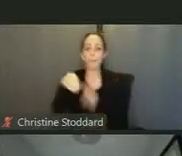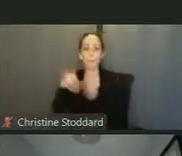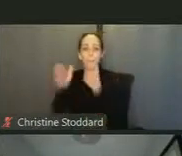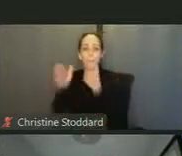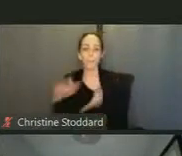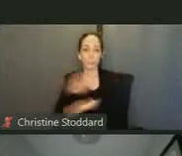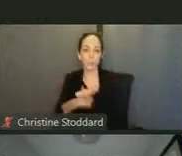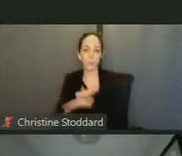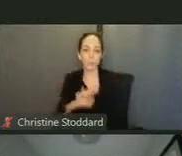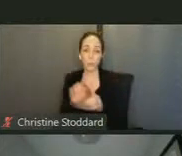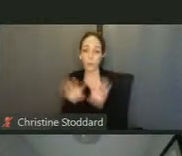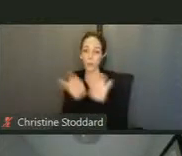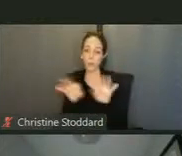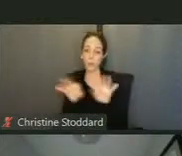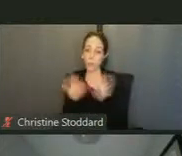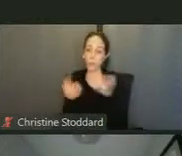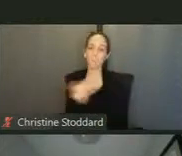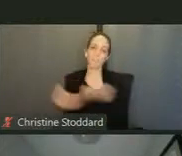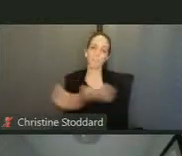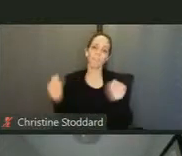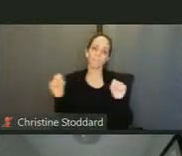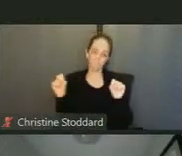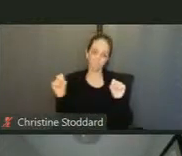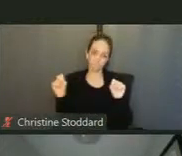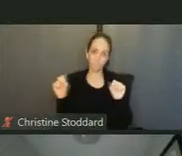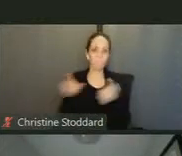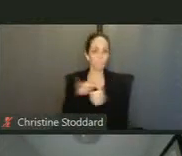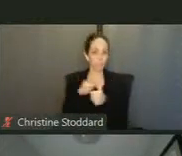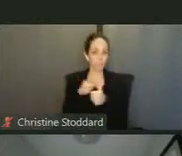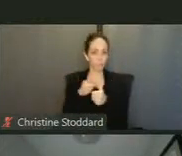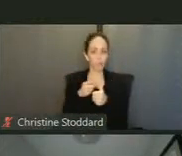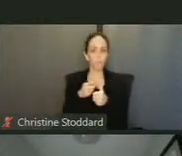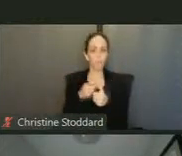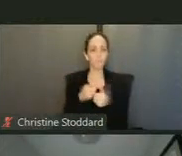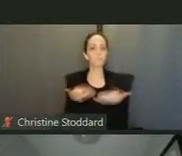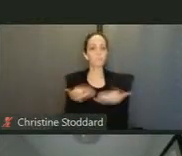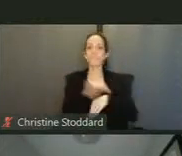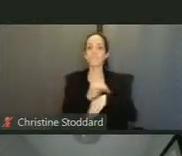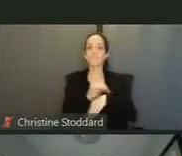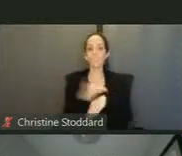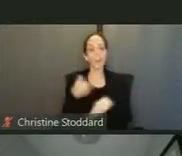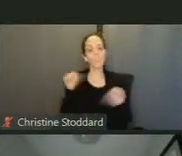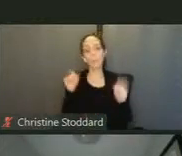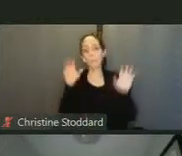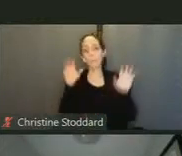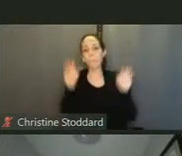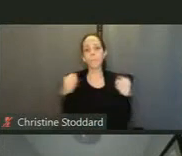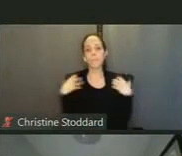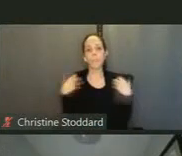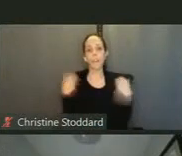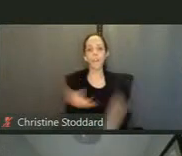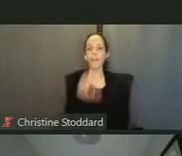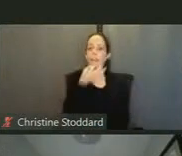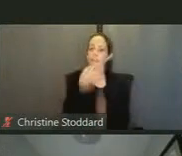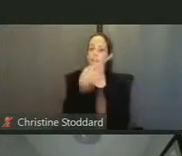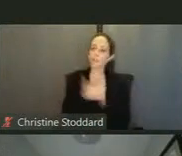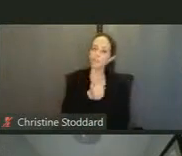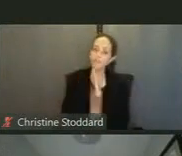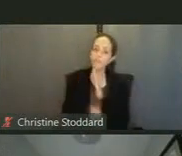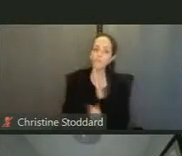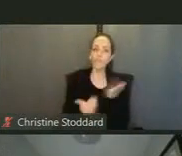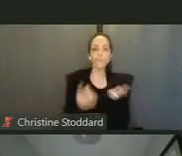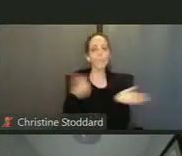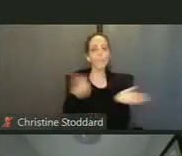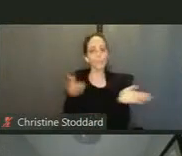but safely. Tonight, you will hear from amazing health experts, and I encourage you to listen. But at this